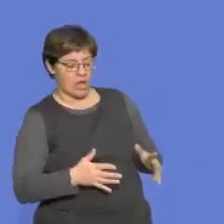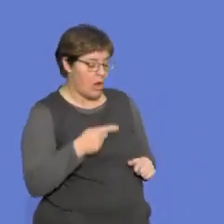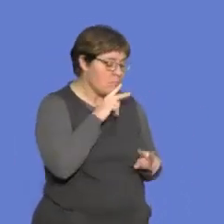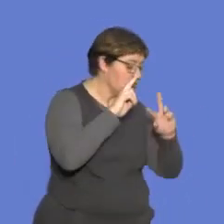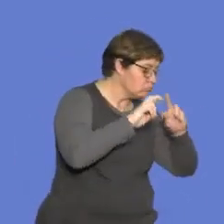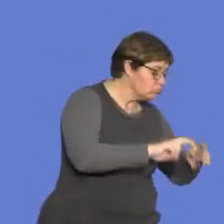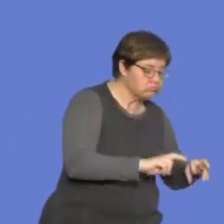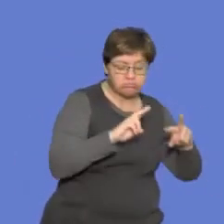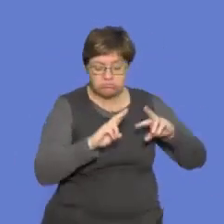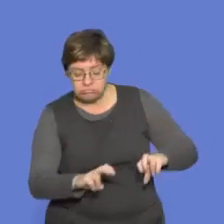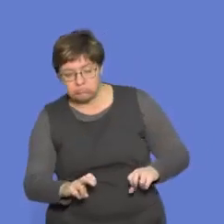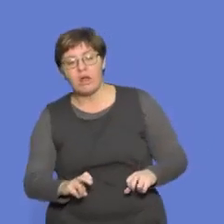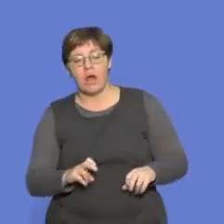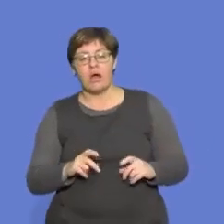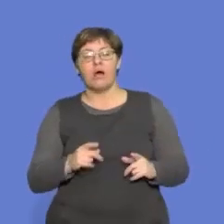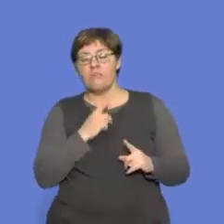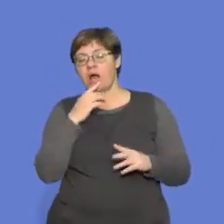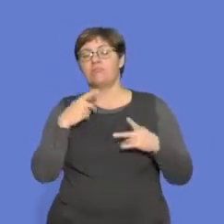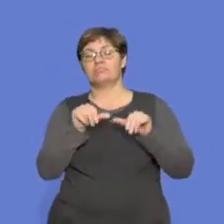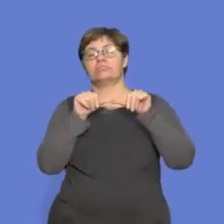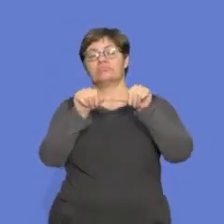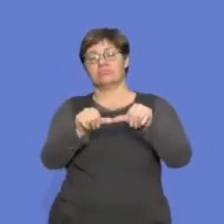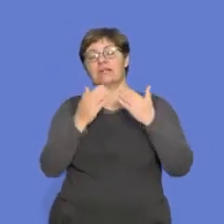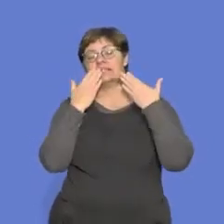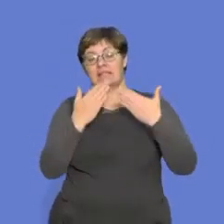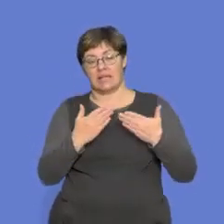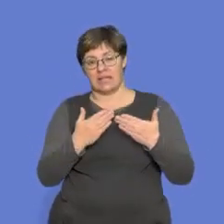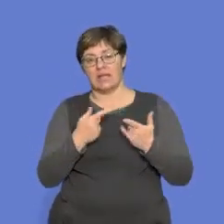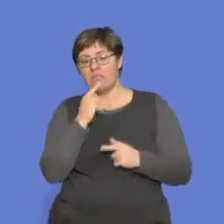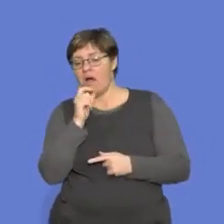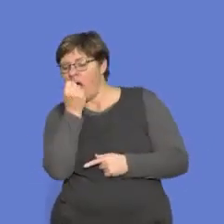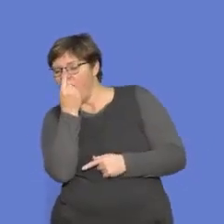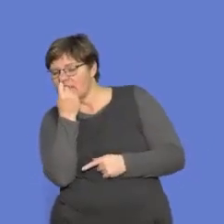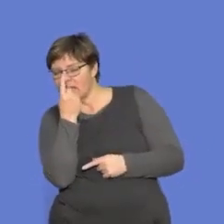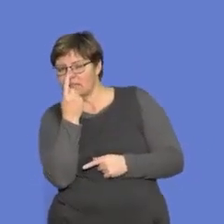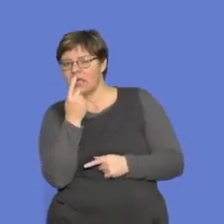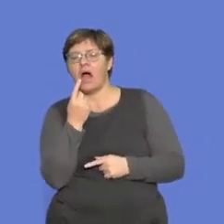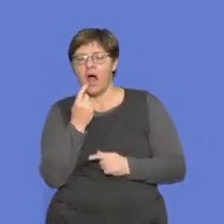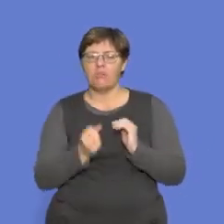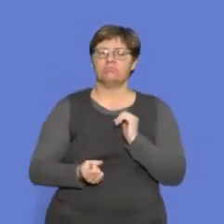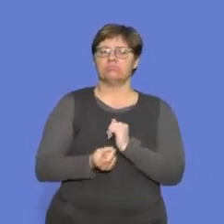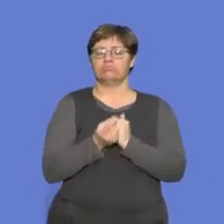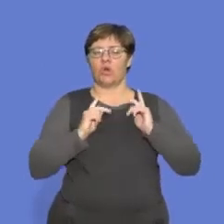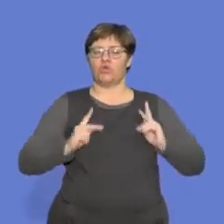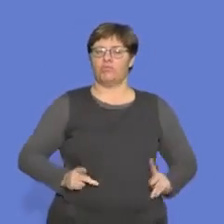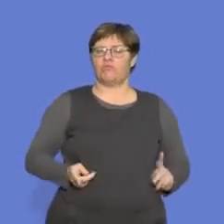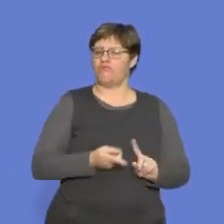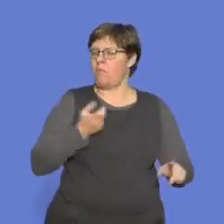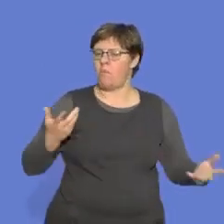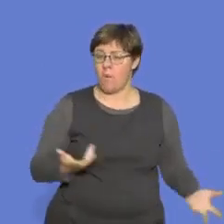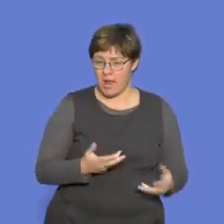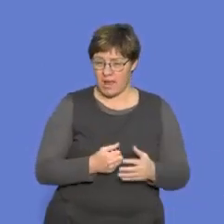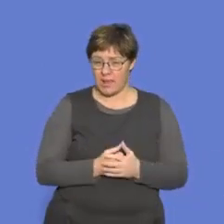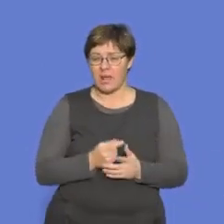country and be able to continue their studies around trying to understand the origins of humans, and in terms of the significance of